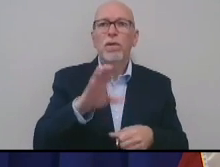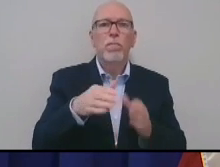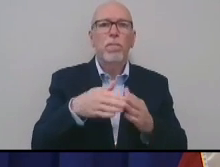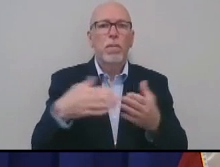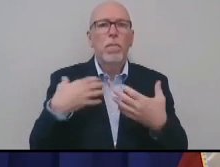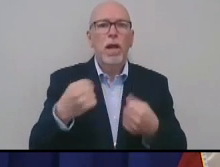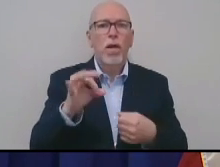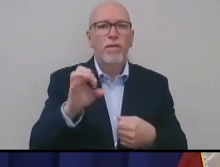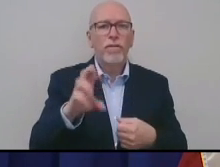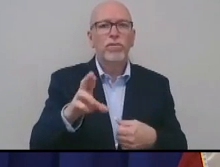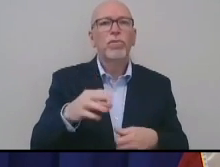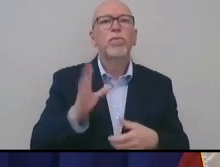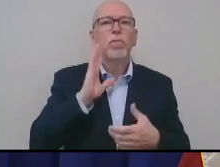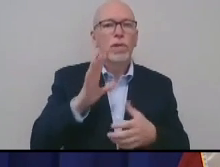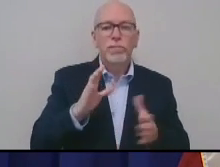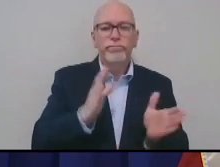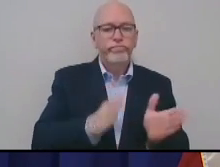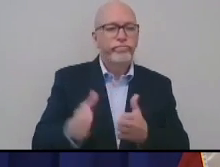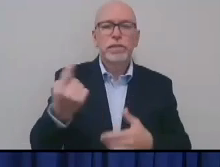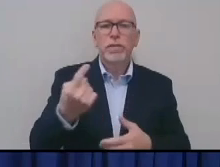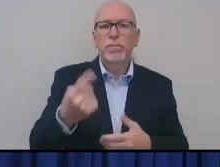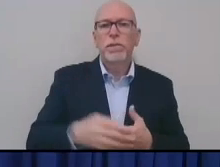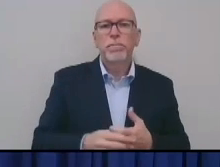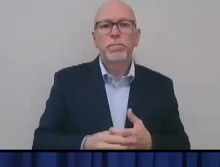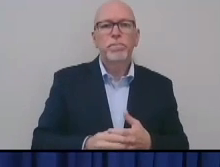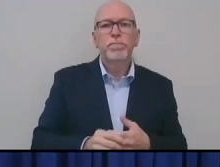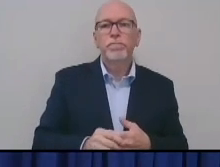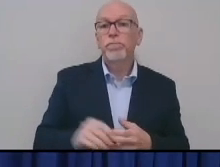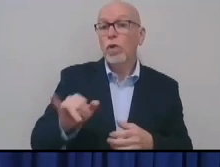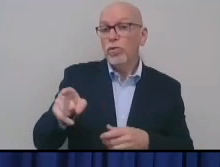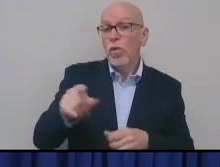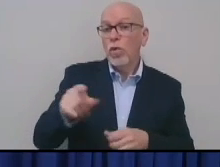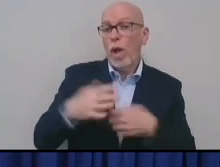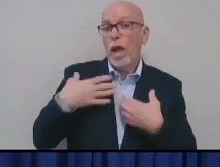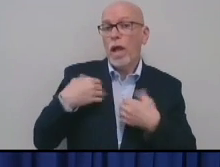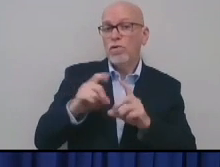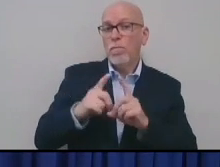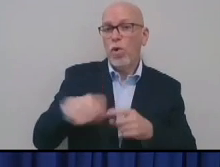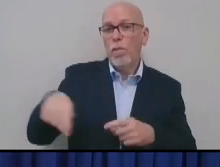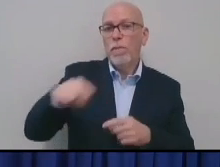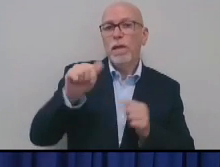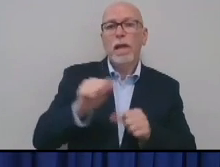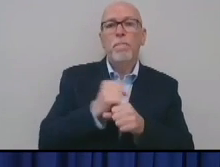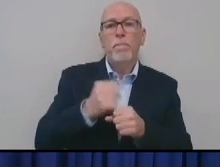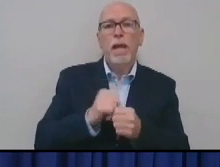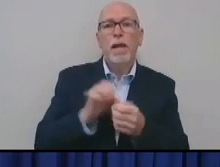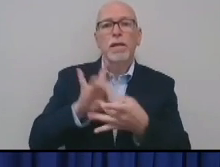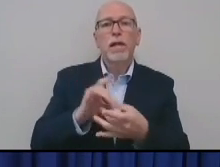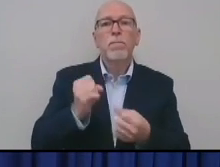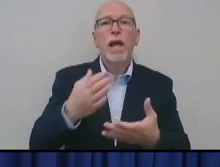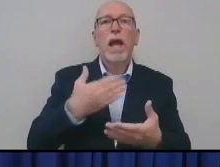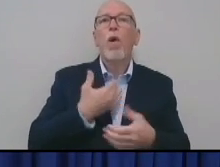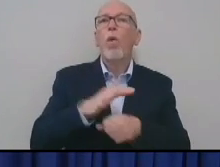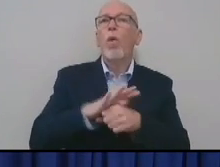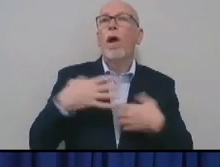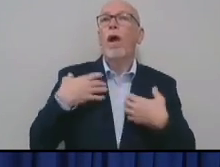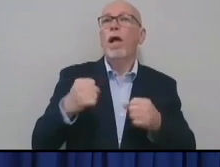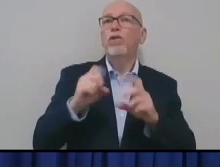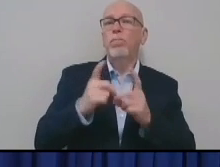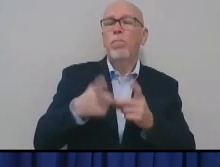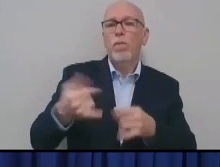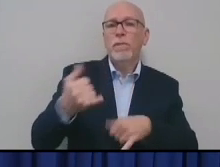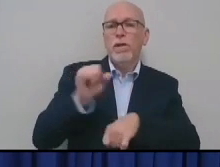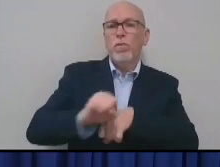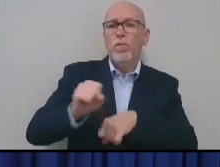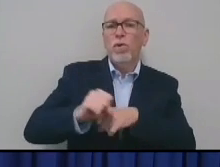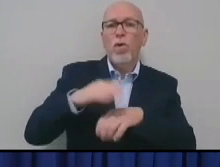and get something organized. And I would add the local health departments as well. They can help make that connection. I know a lot of our local health departments are working on doing mobile